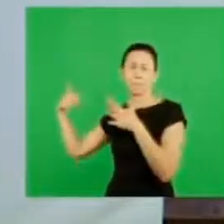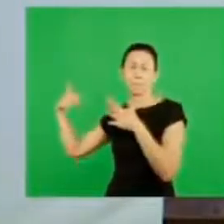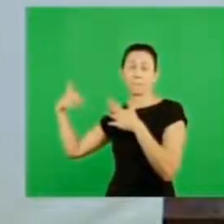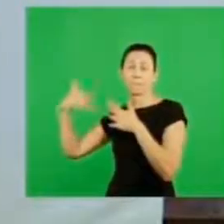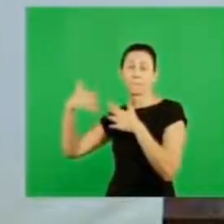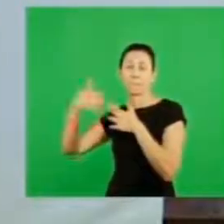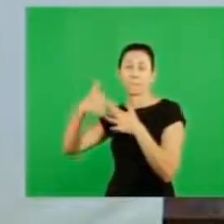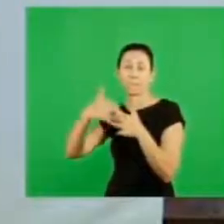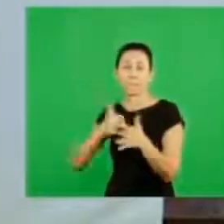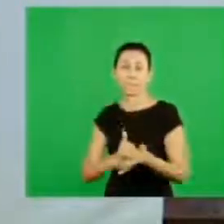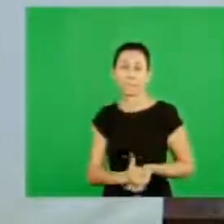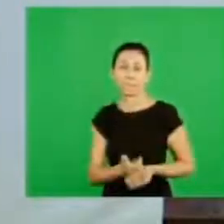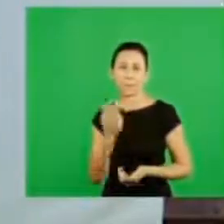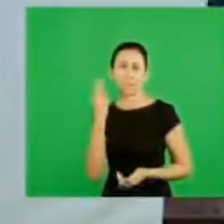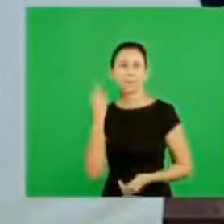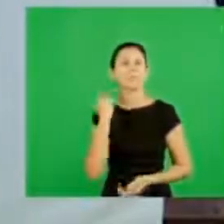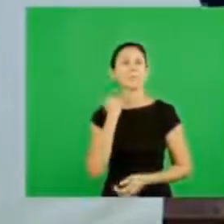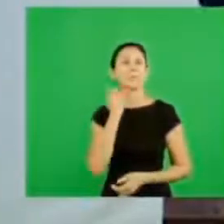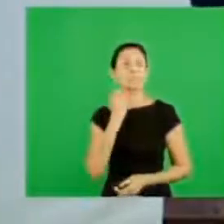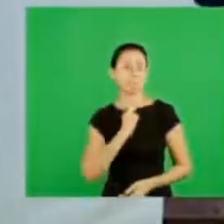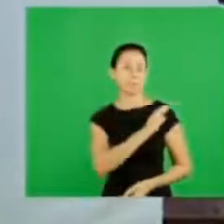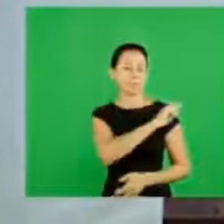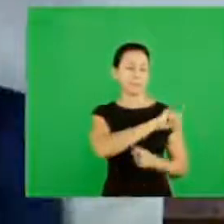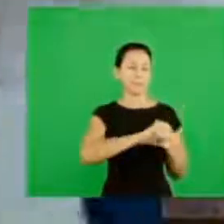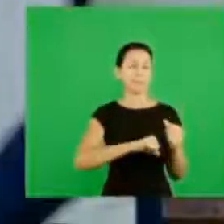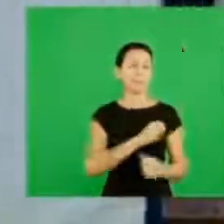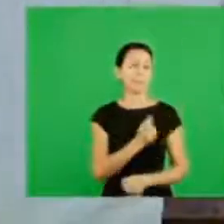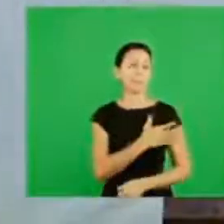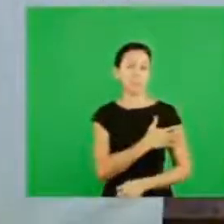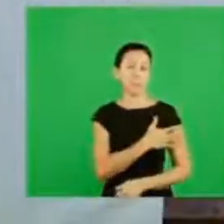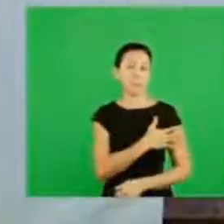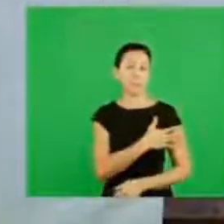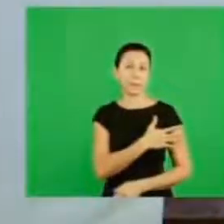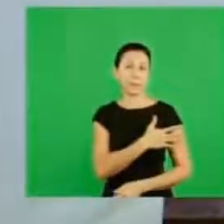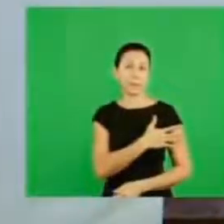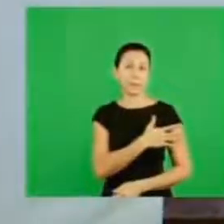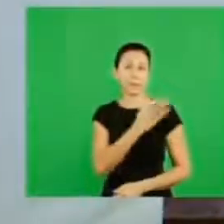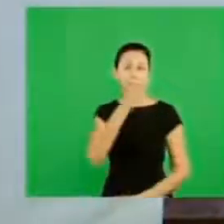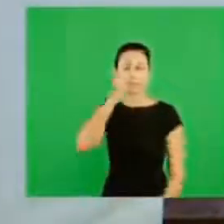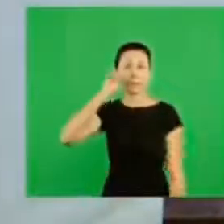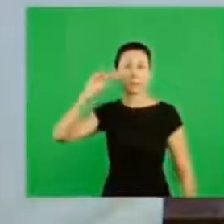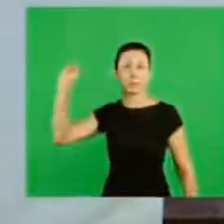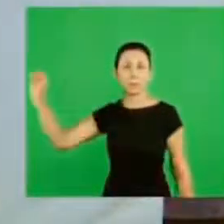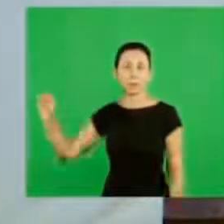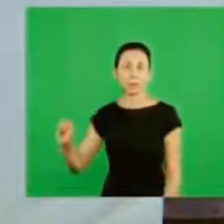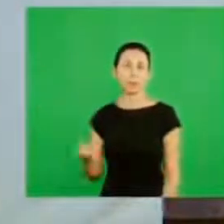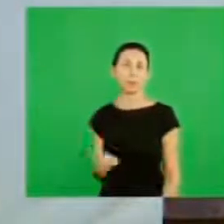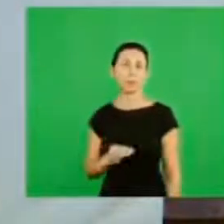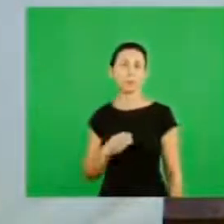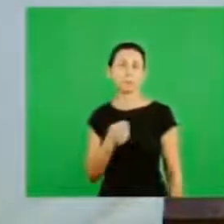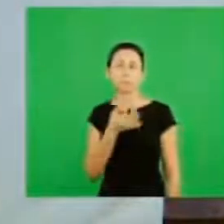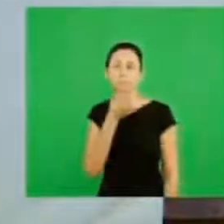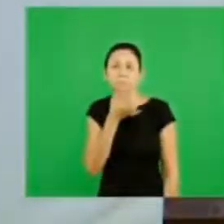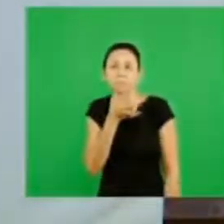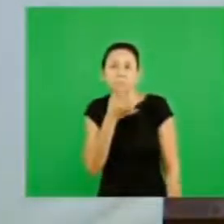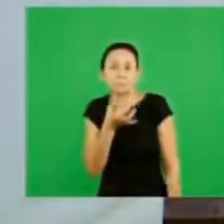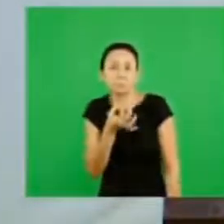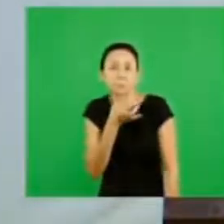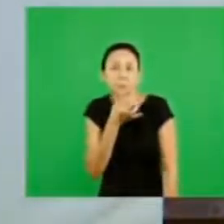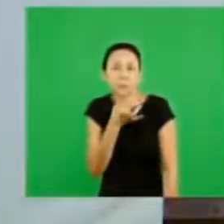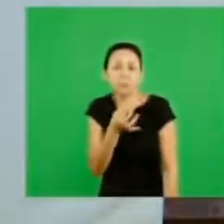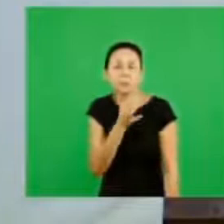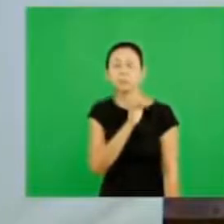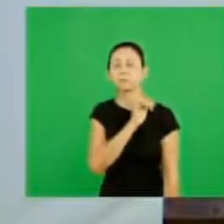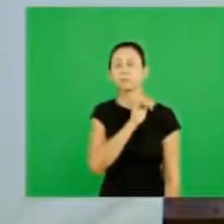denied a God that they preached in their entire lives. The God of the religious reformation. Why? Because